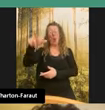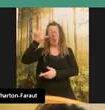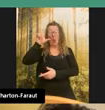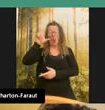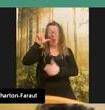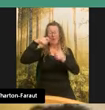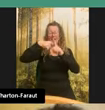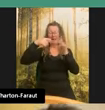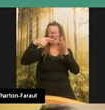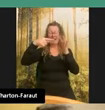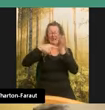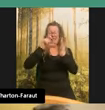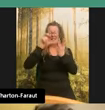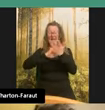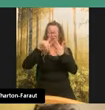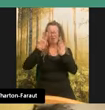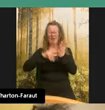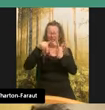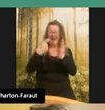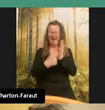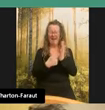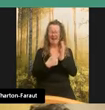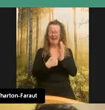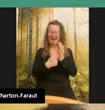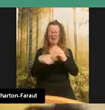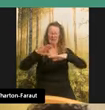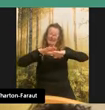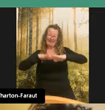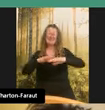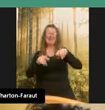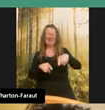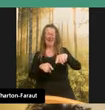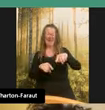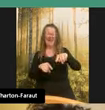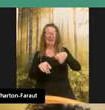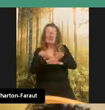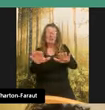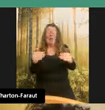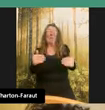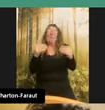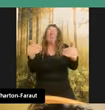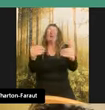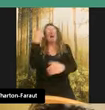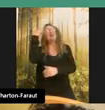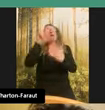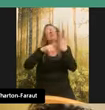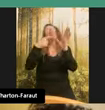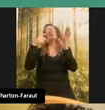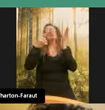flag woman for Lord Kitchener. She's seated there, and it's quite interesting because she's not going anywhere. That's her name is Janet Lewis.